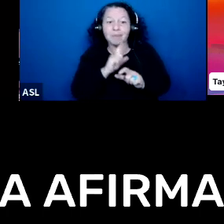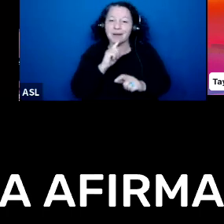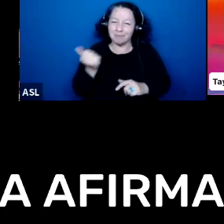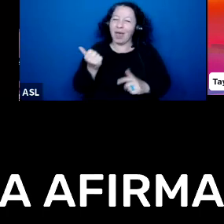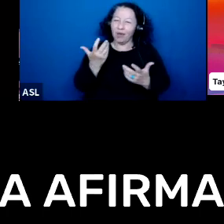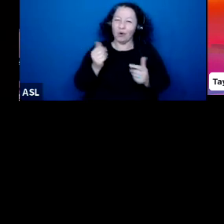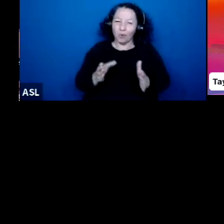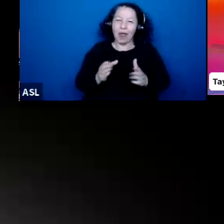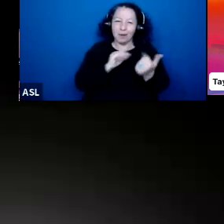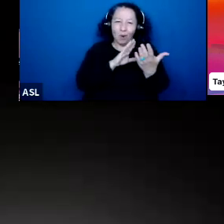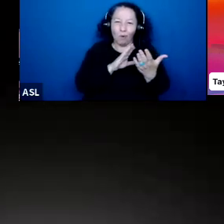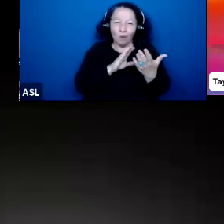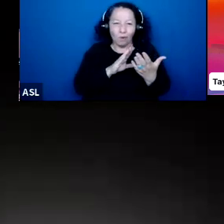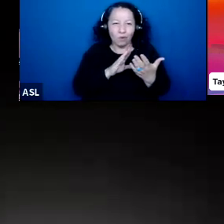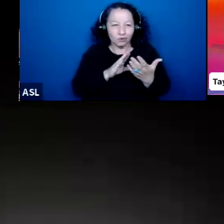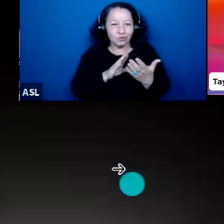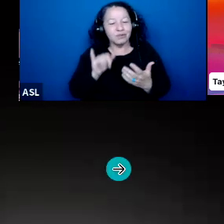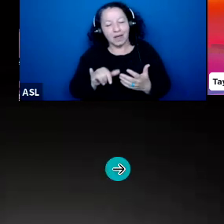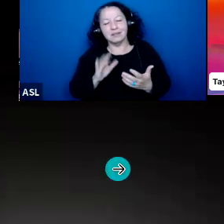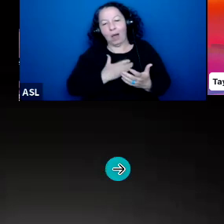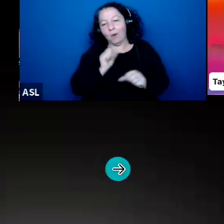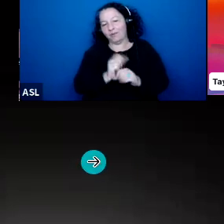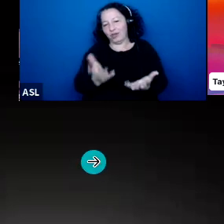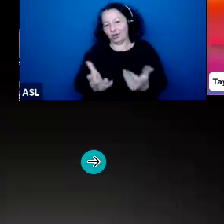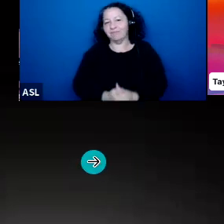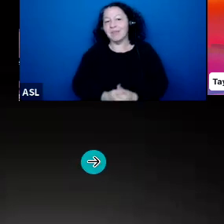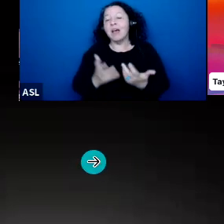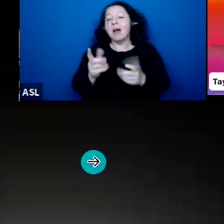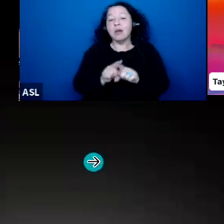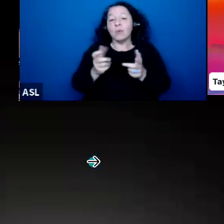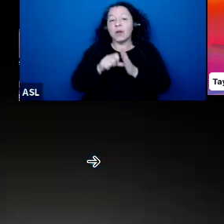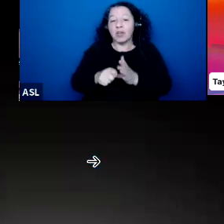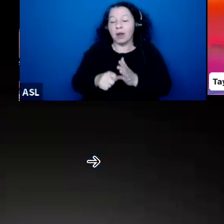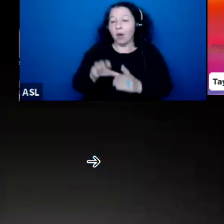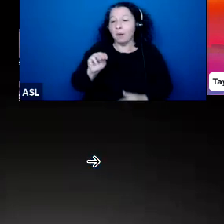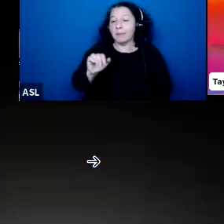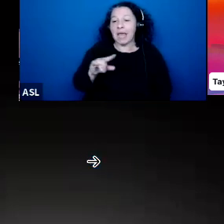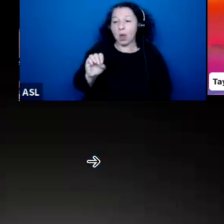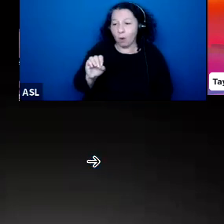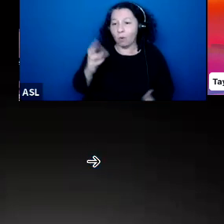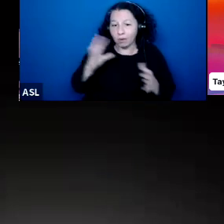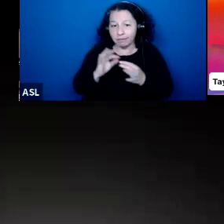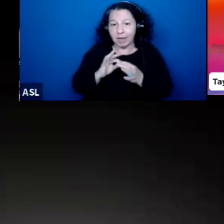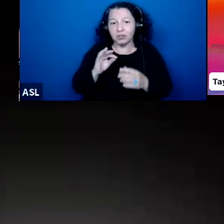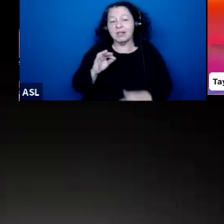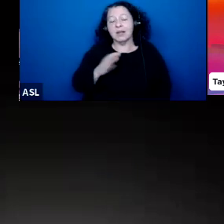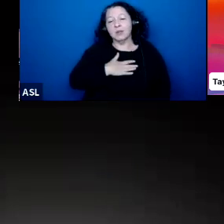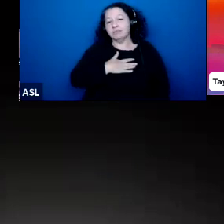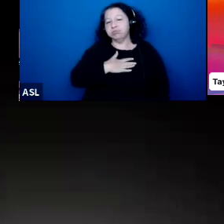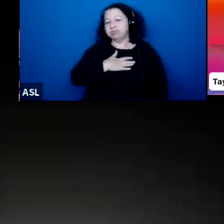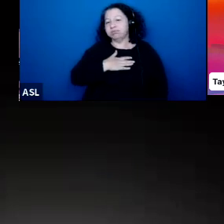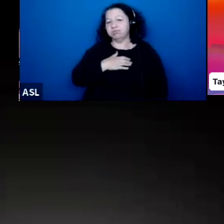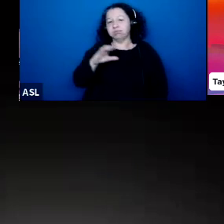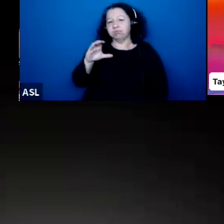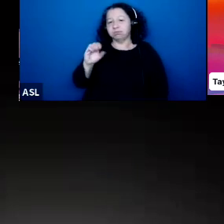do things. So that's what we were trying to do here. So I just wanted to shout out, as Mateo said, the